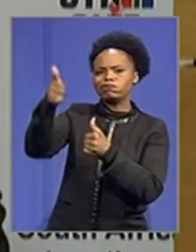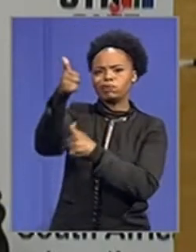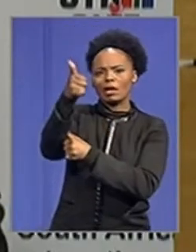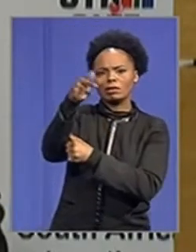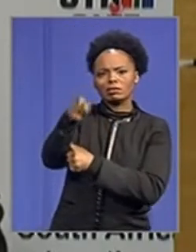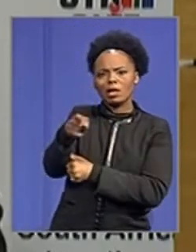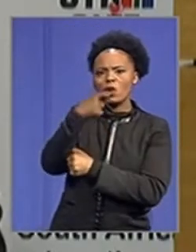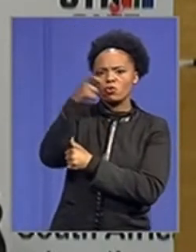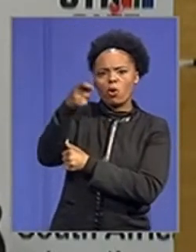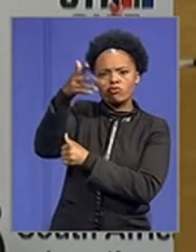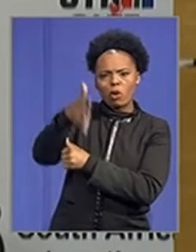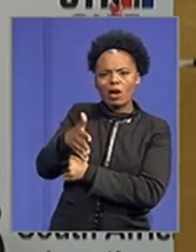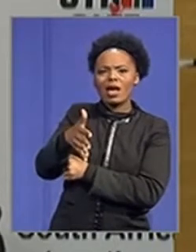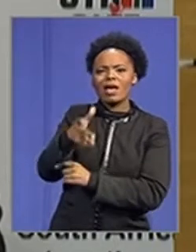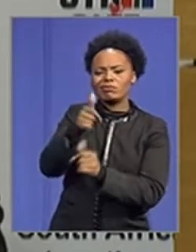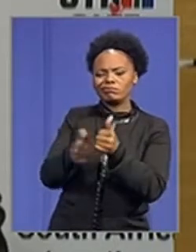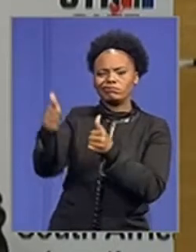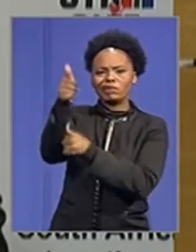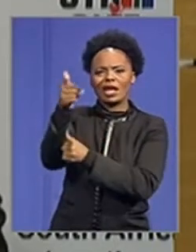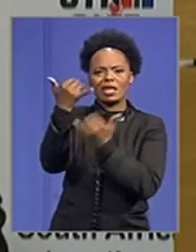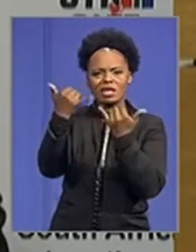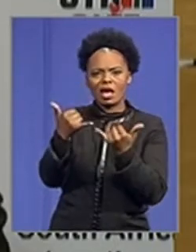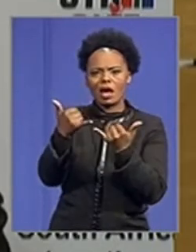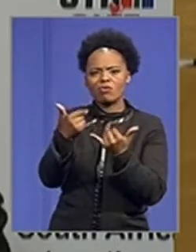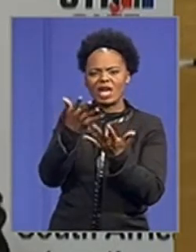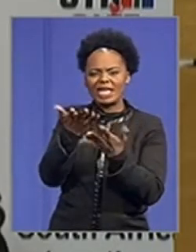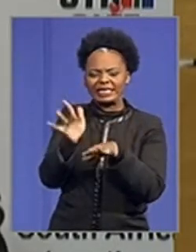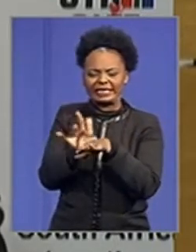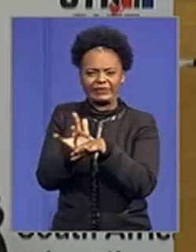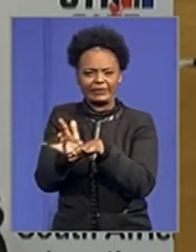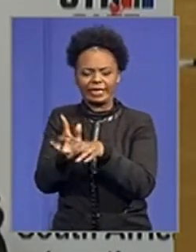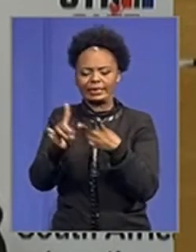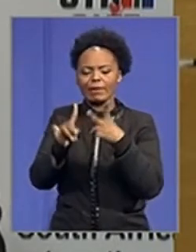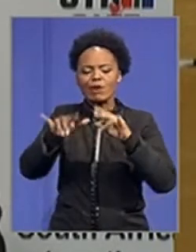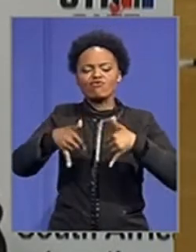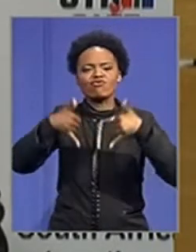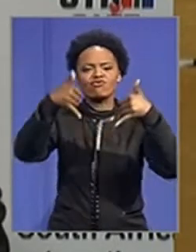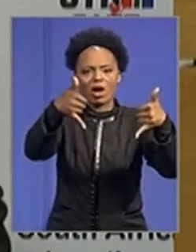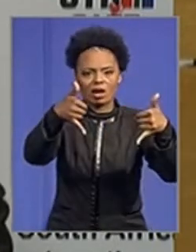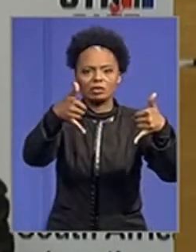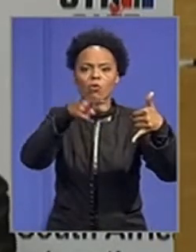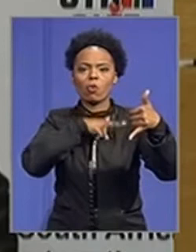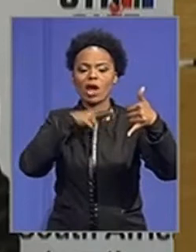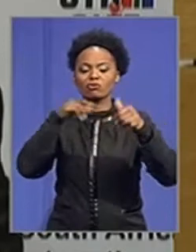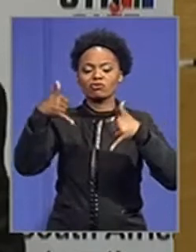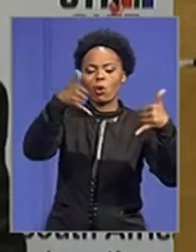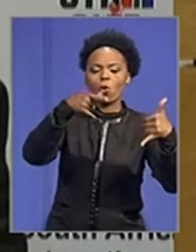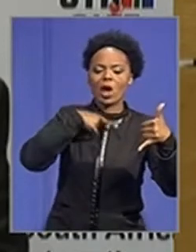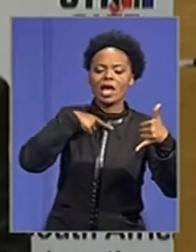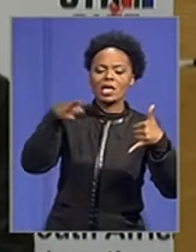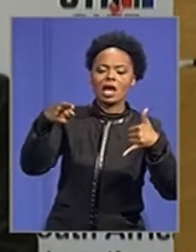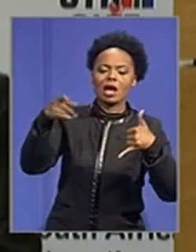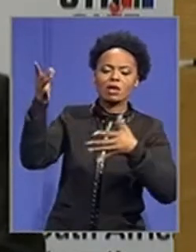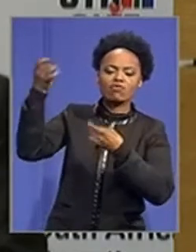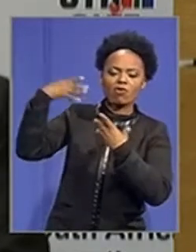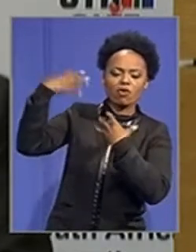be incentivized and rewarded for coming forward with information